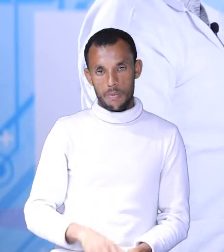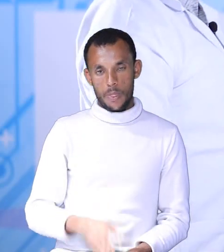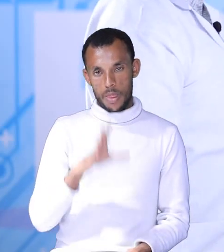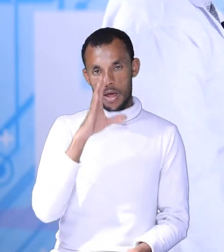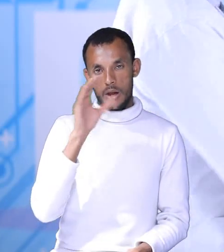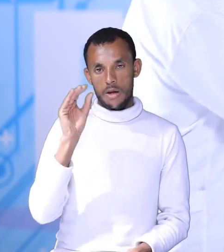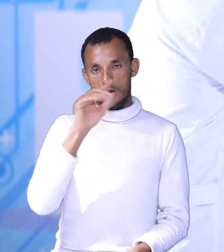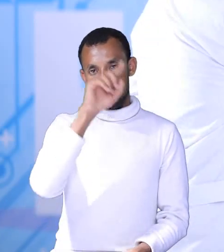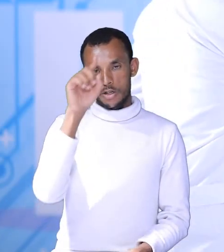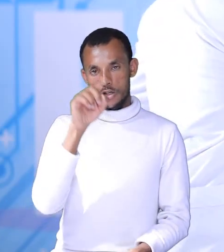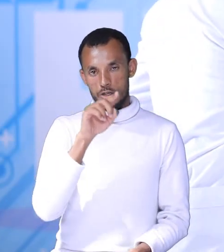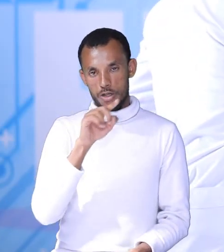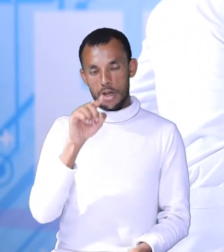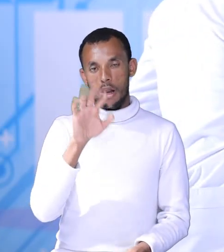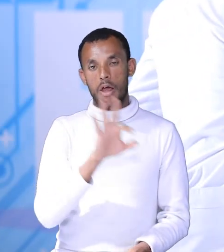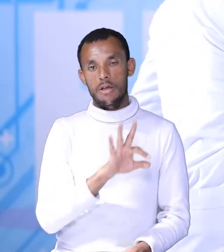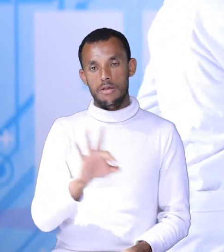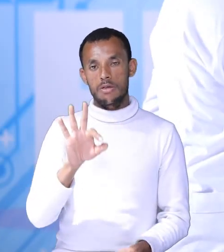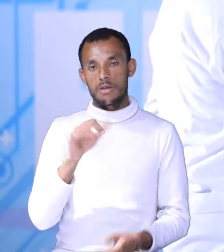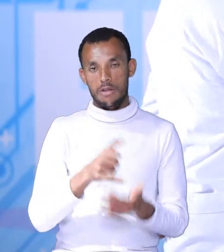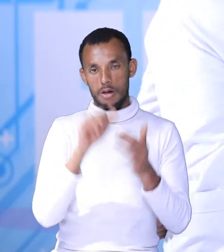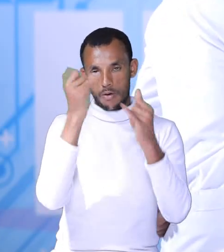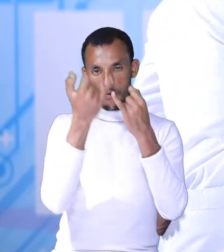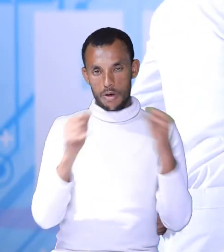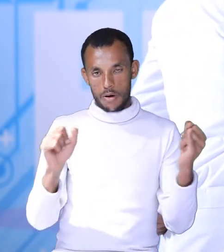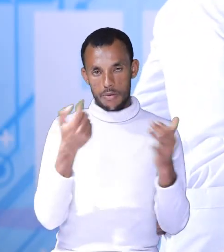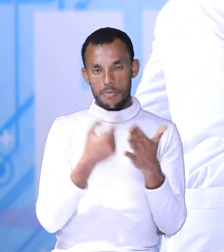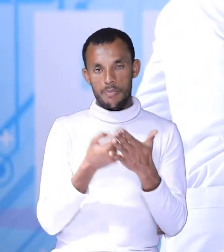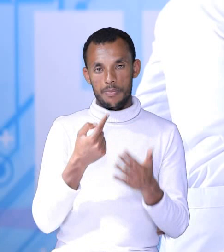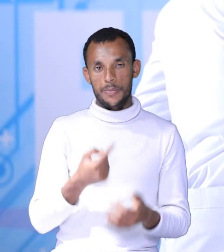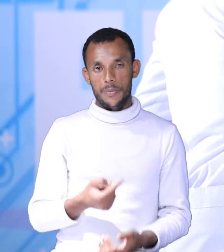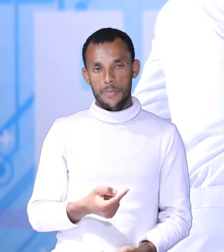And z on the axis. Let's divide this one.